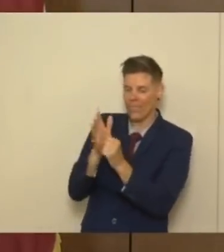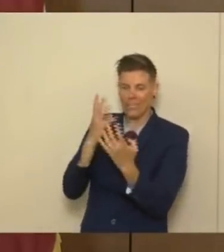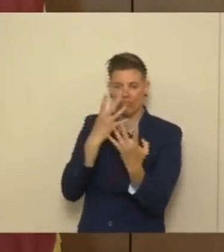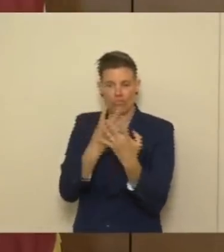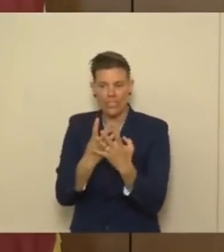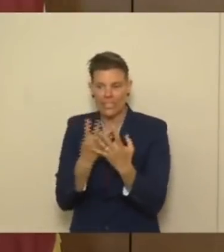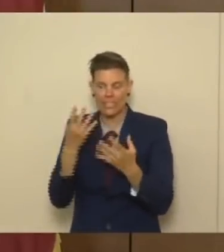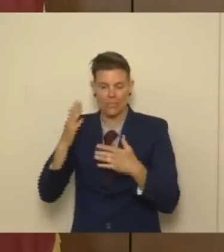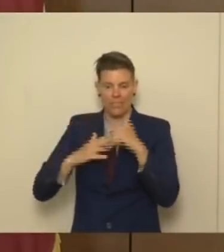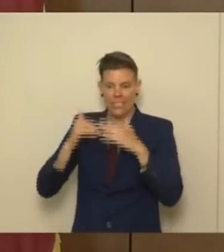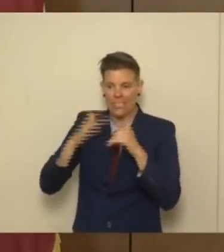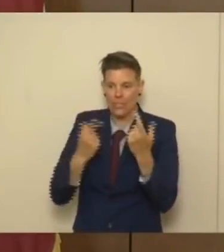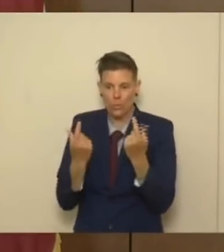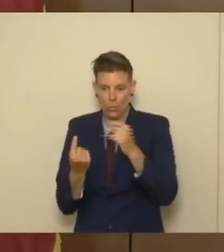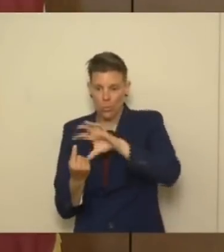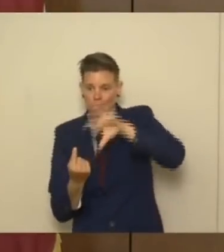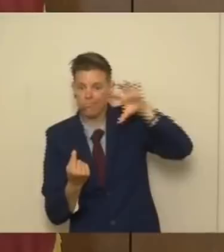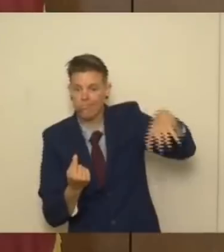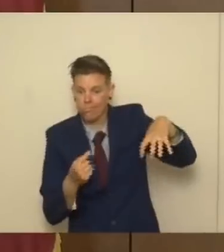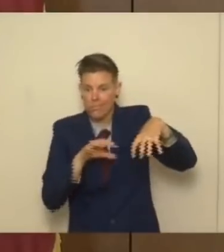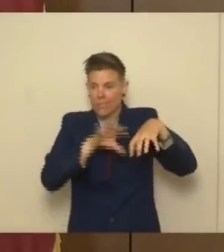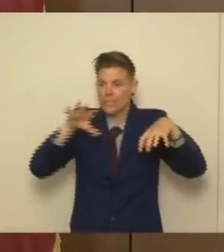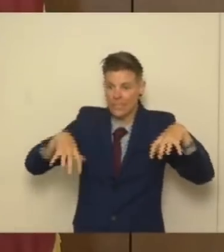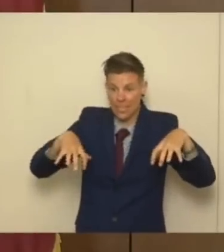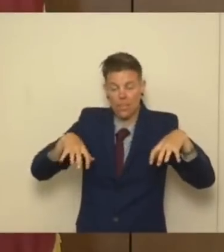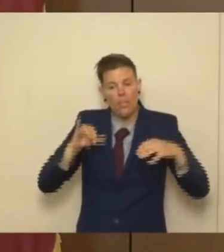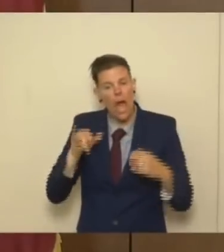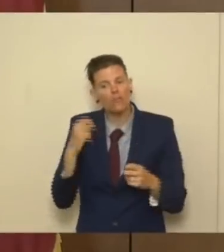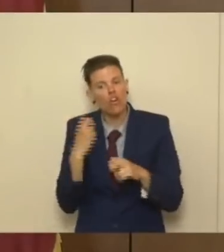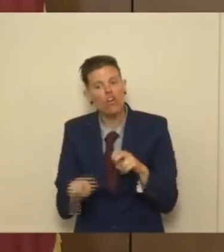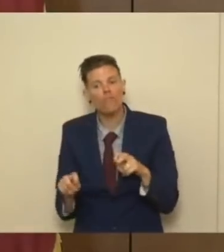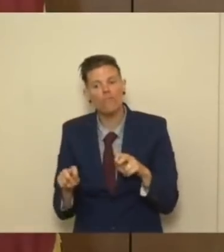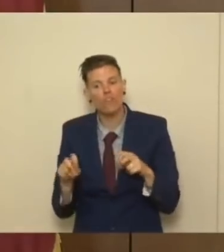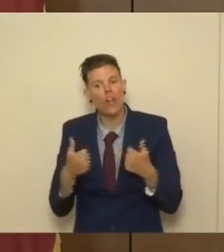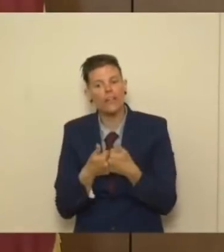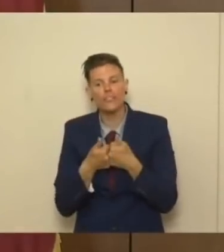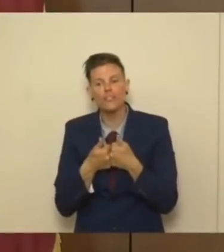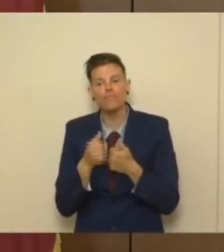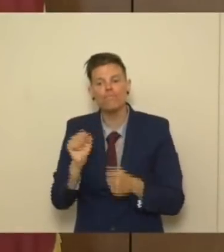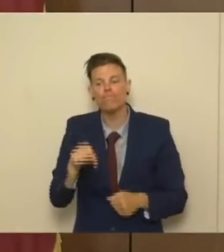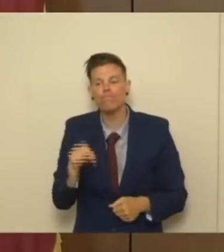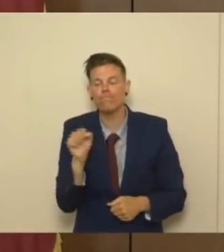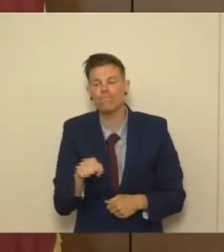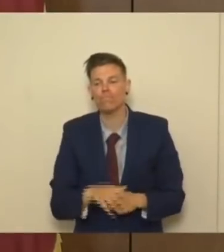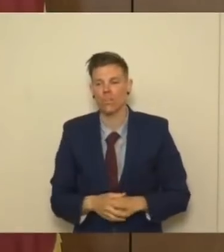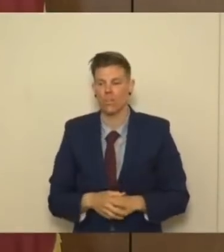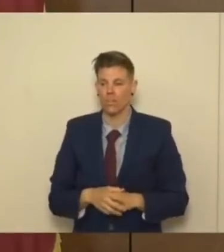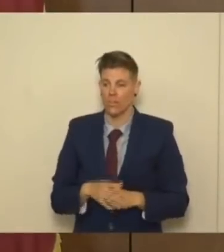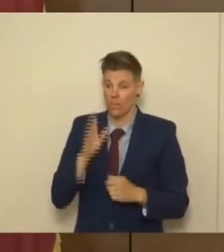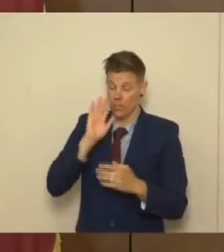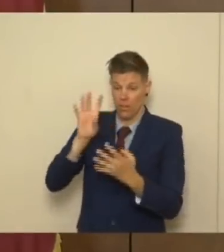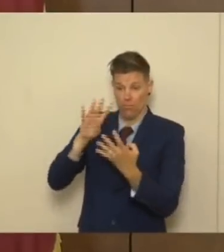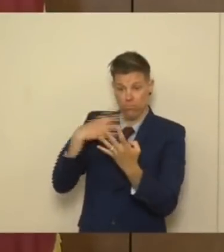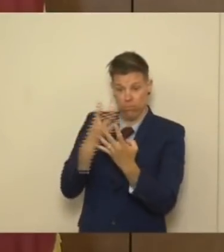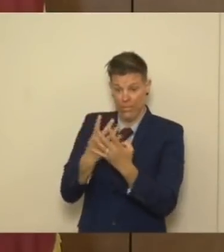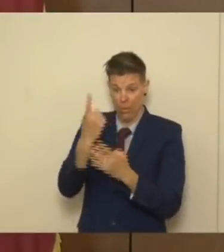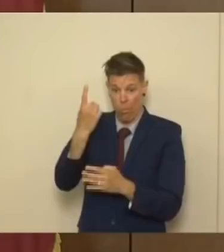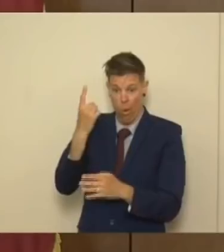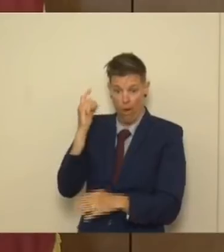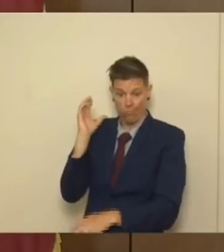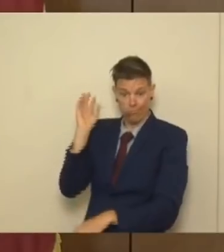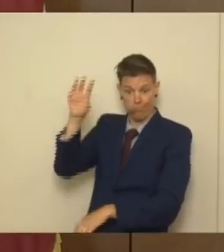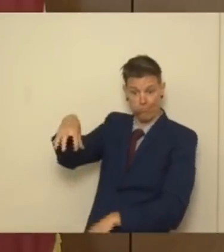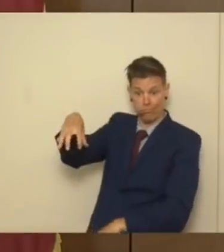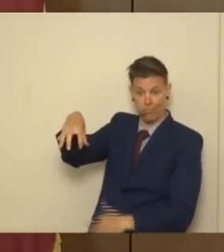I'm making it sound, no question. But these are really high-risk areas, and once that infection gets in, the best thing that we can